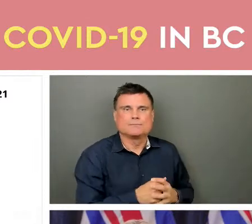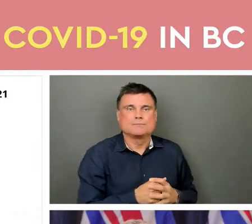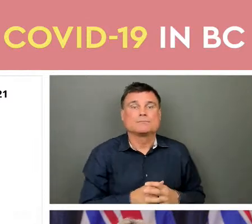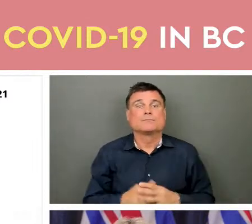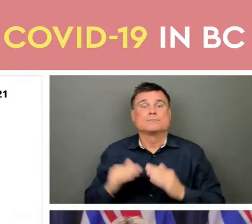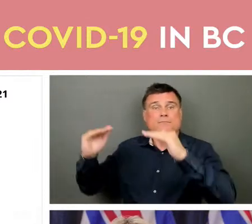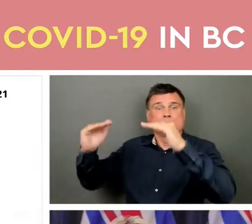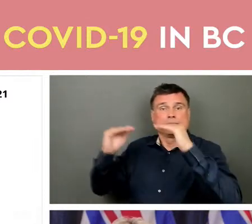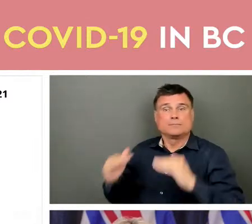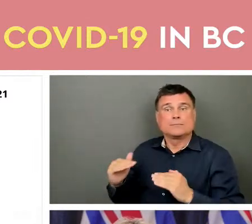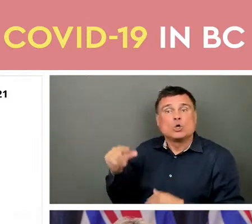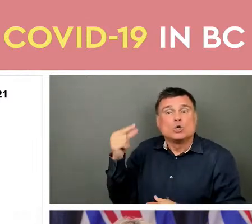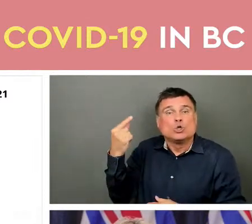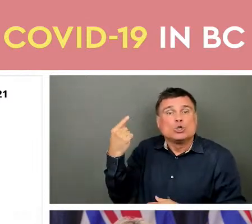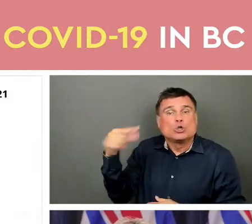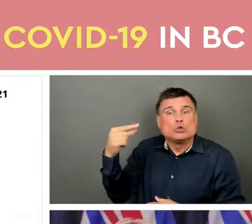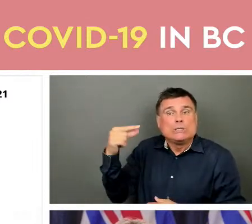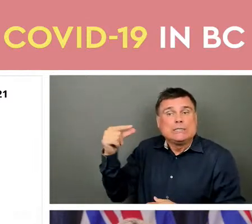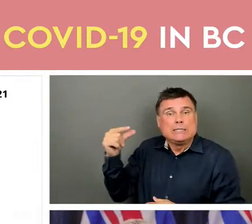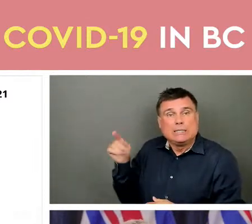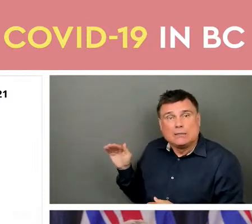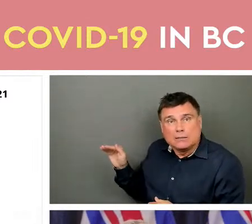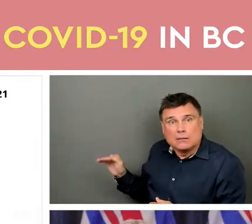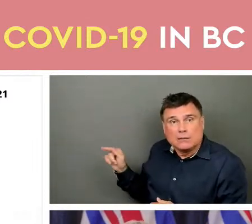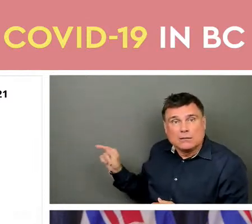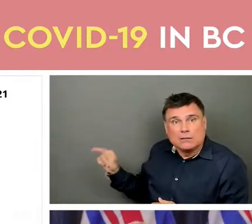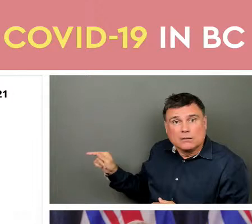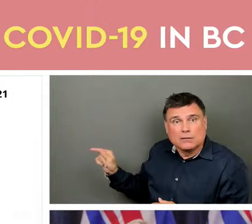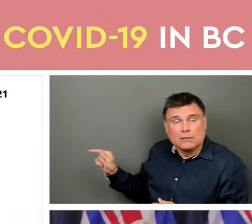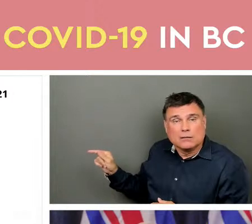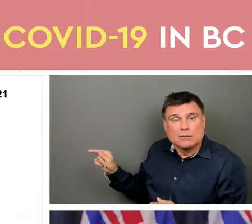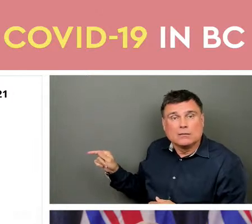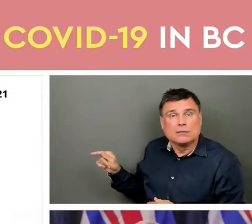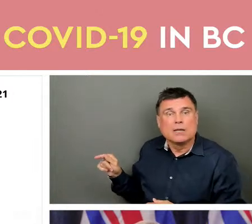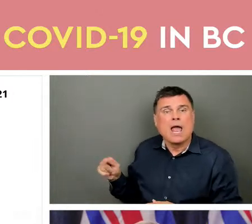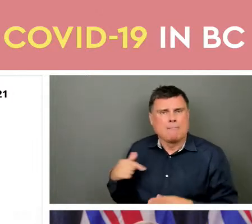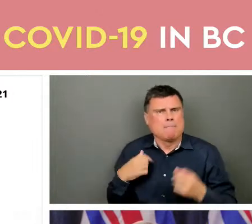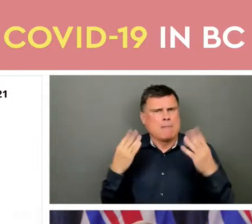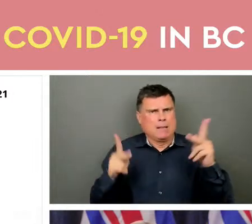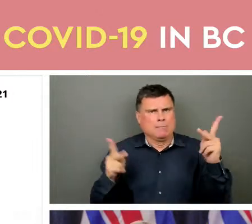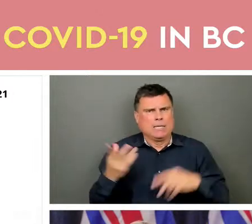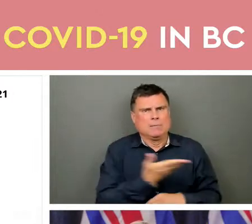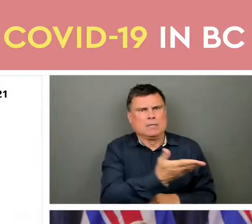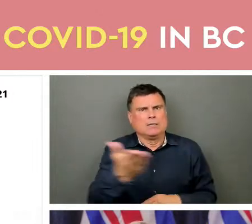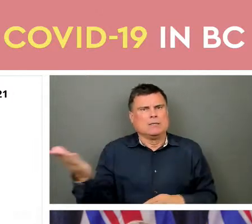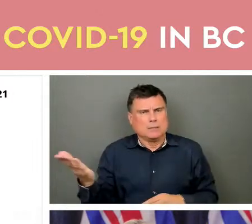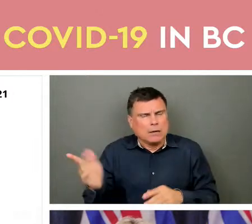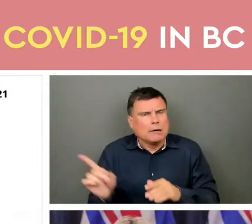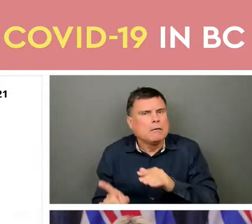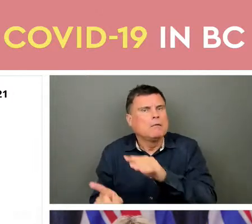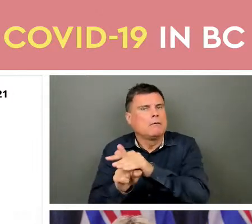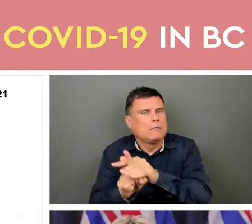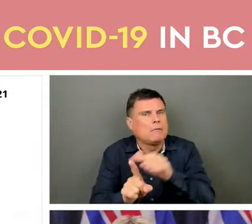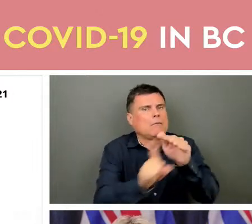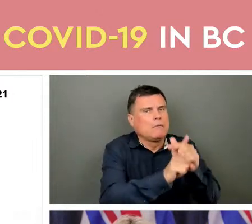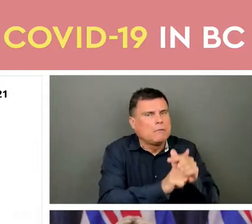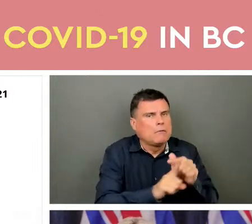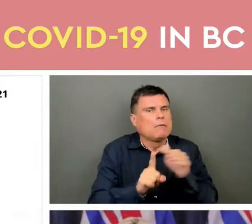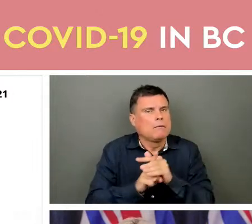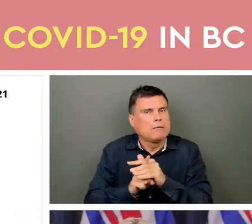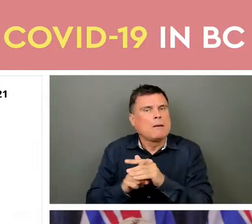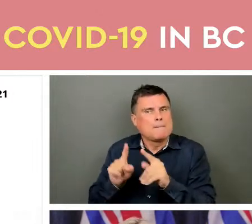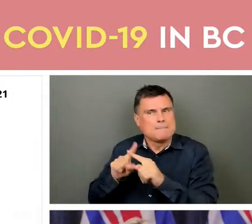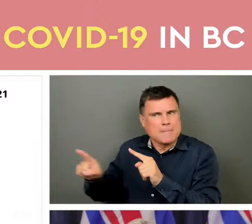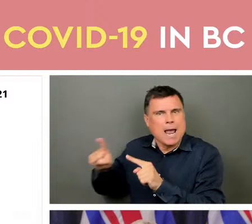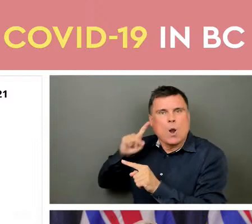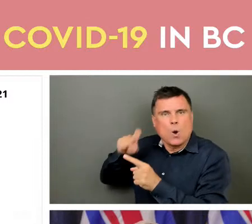have cases in that unvaccinated young group, but we also have peaks of cases in people in their 20 to 40 year old age